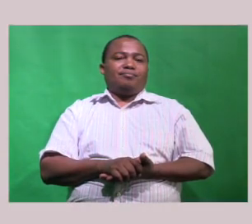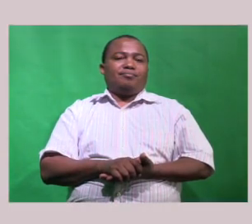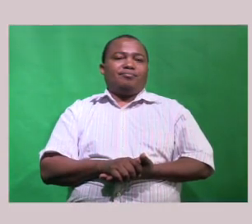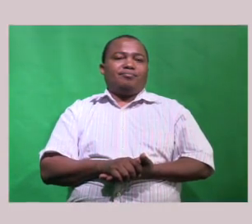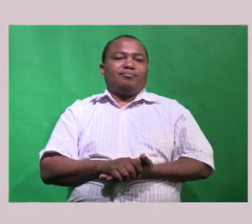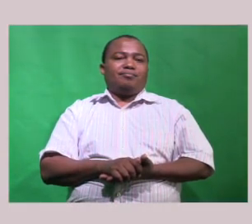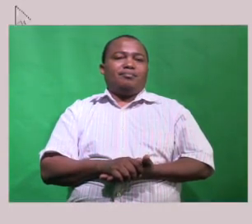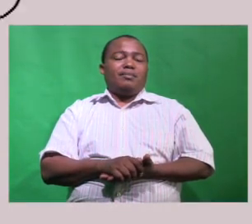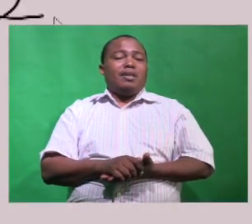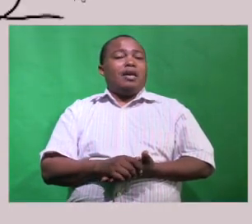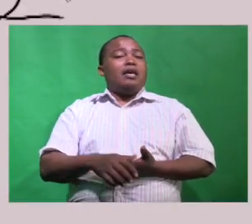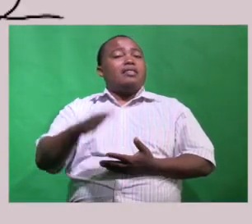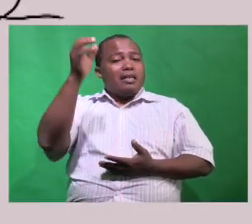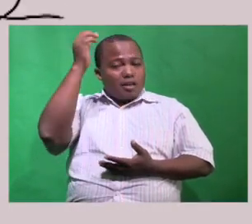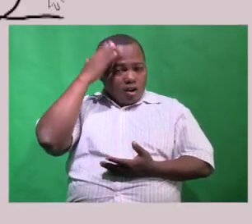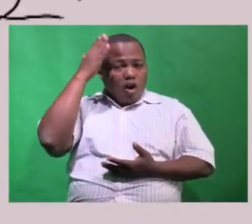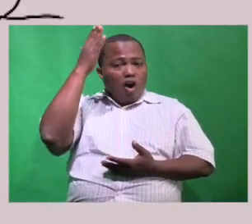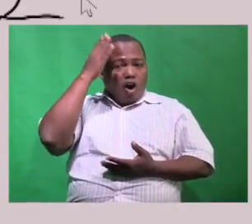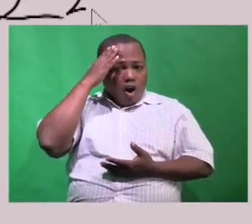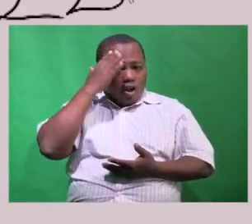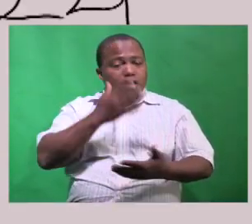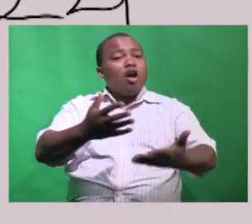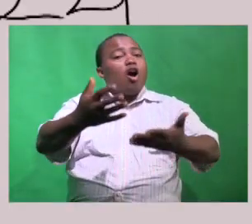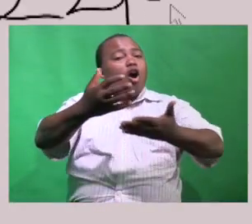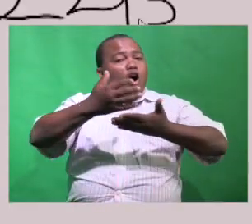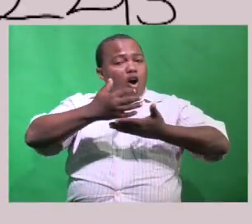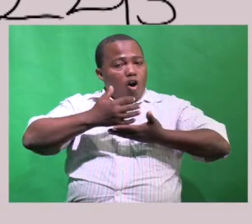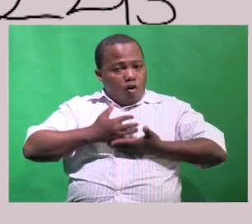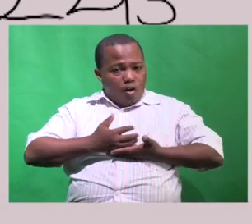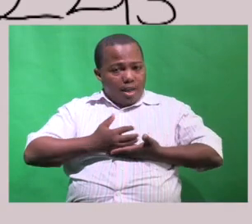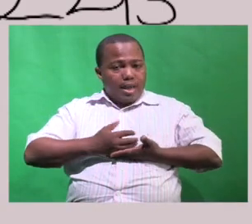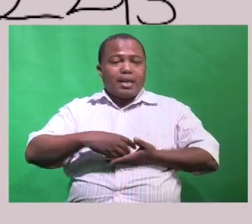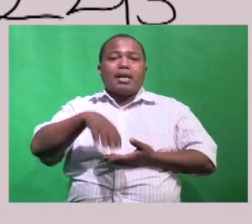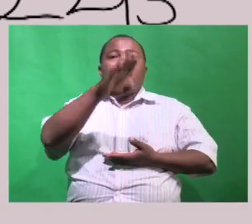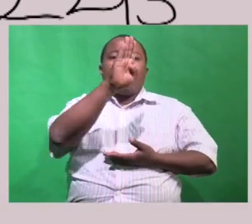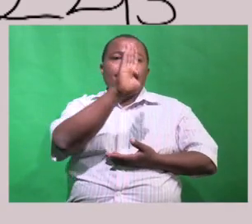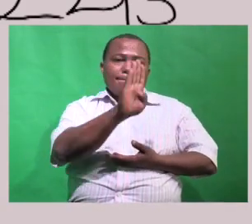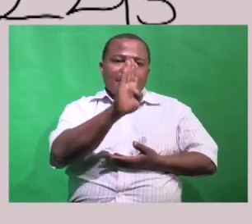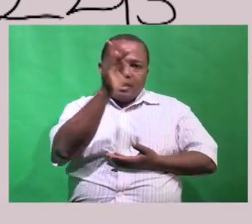is known as owing BD